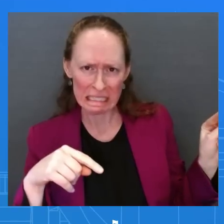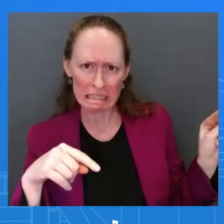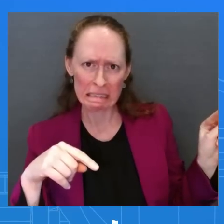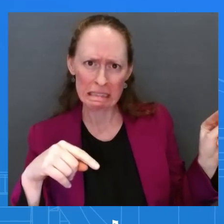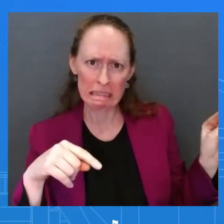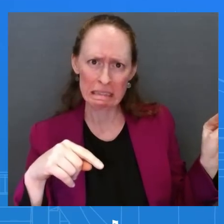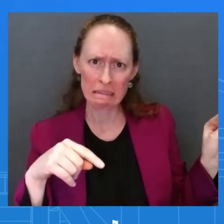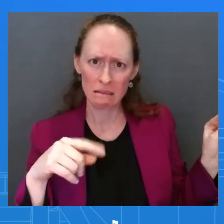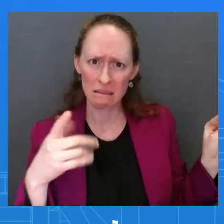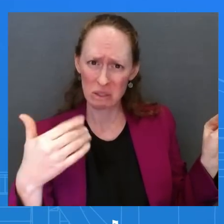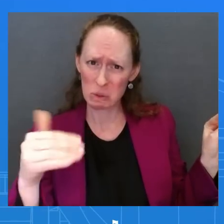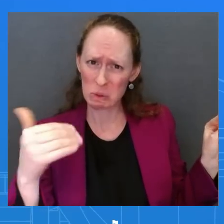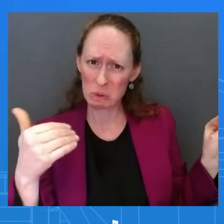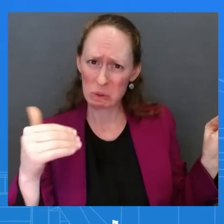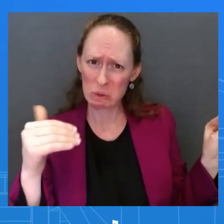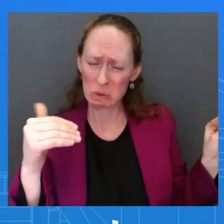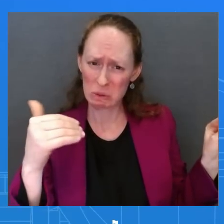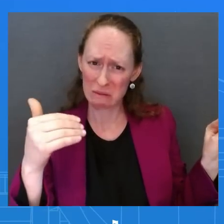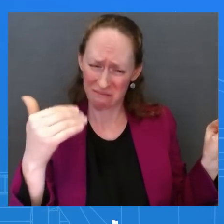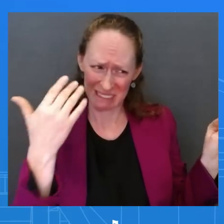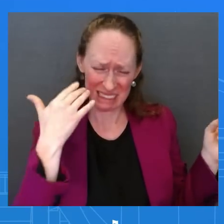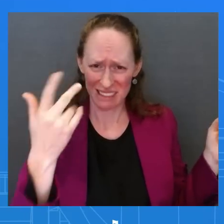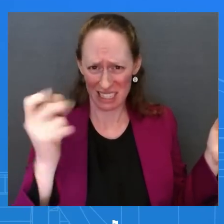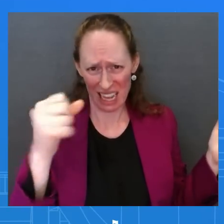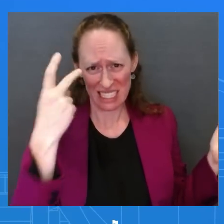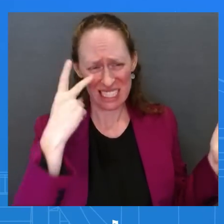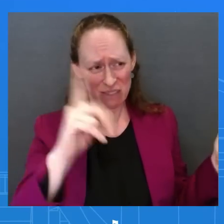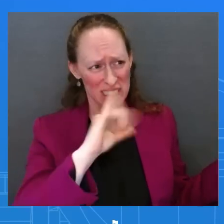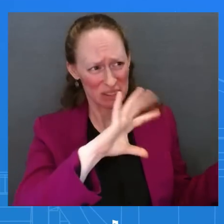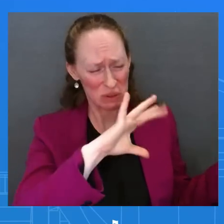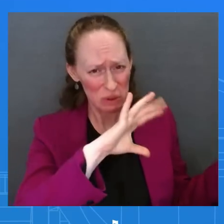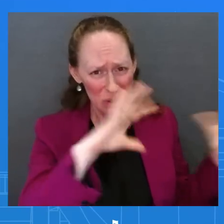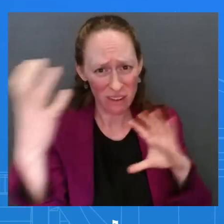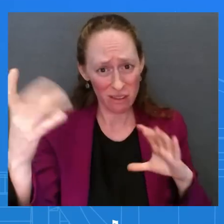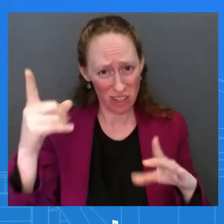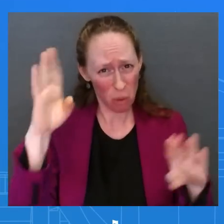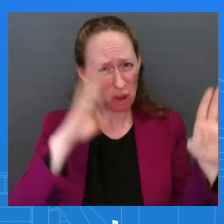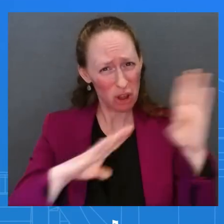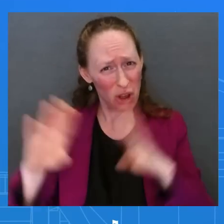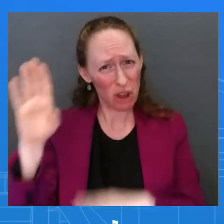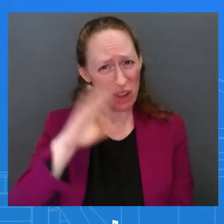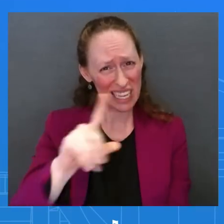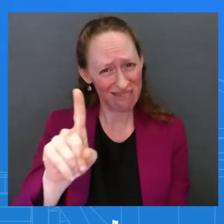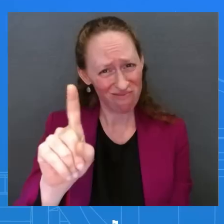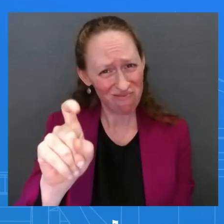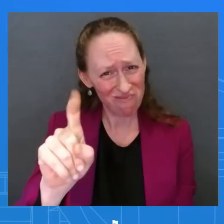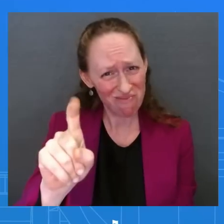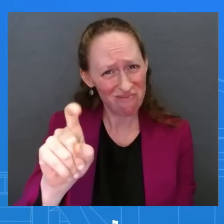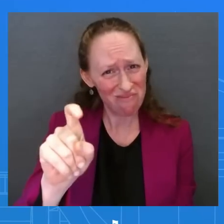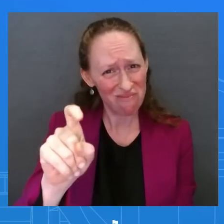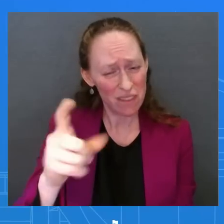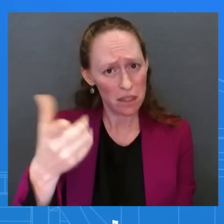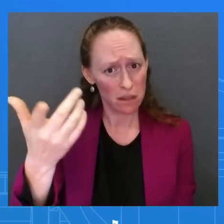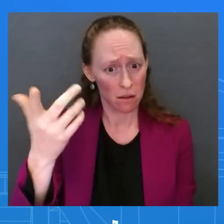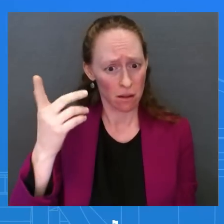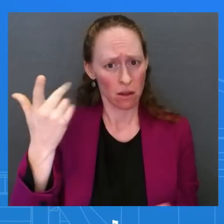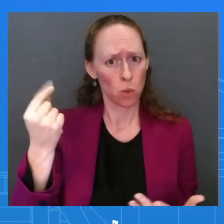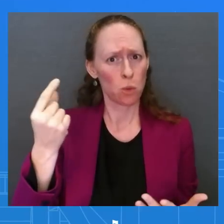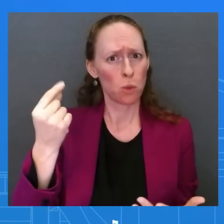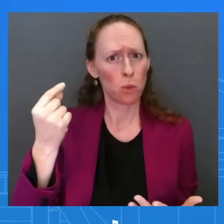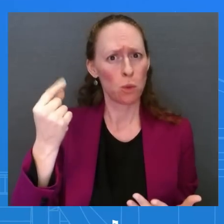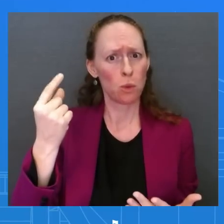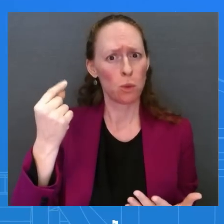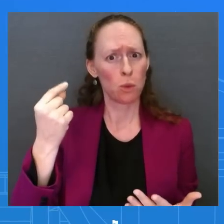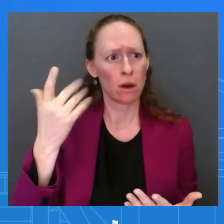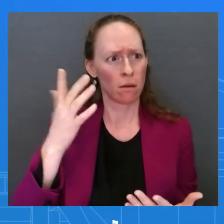and briefly actual complete no one having a clue who's in charge anymore? Happy and content are two words